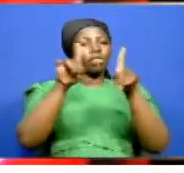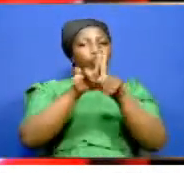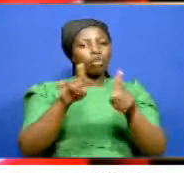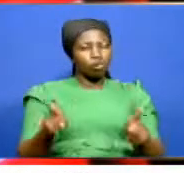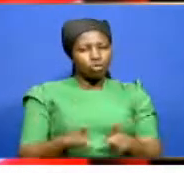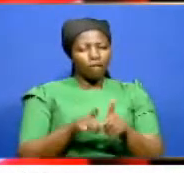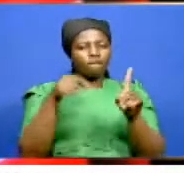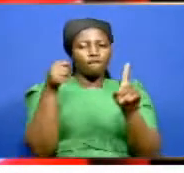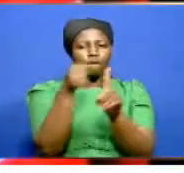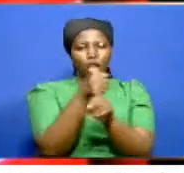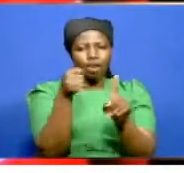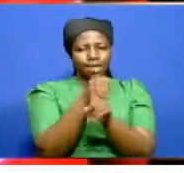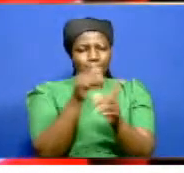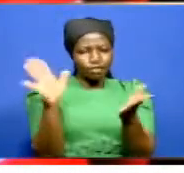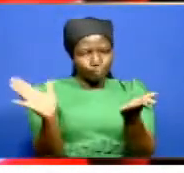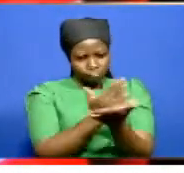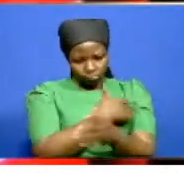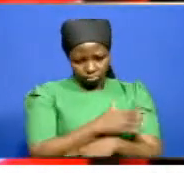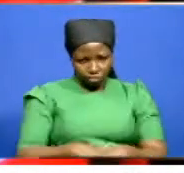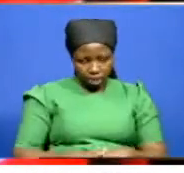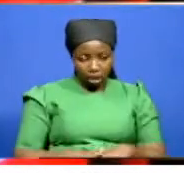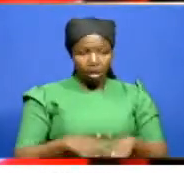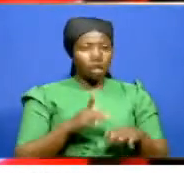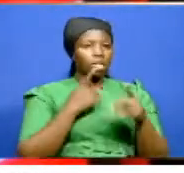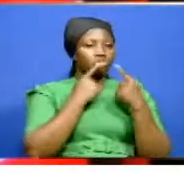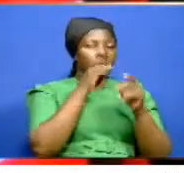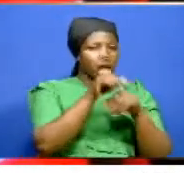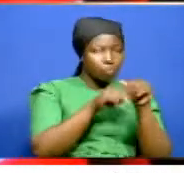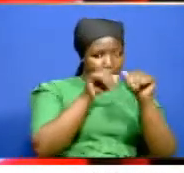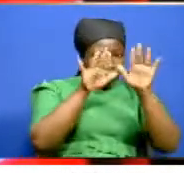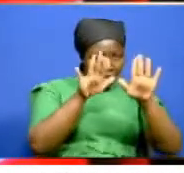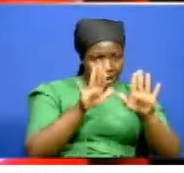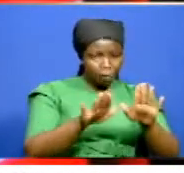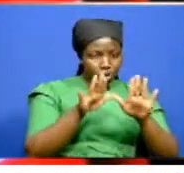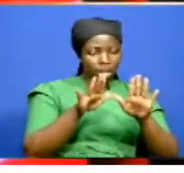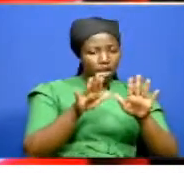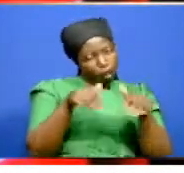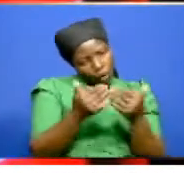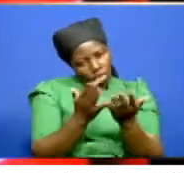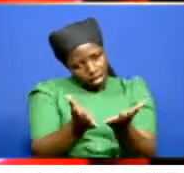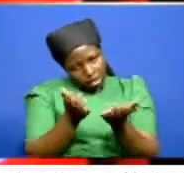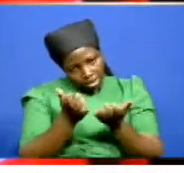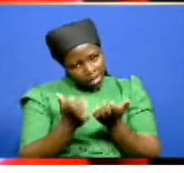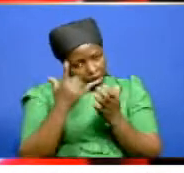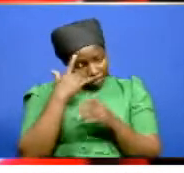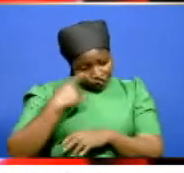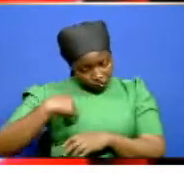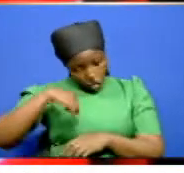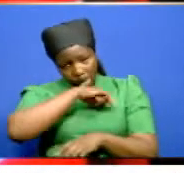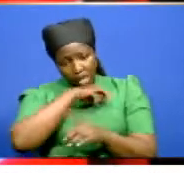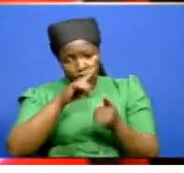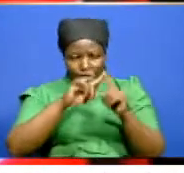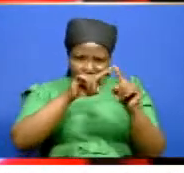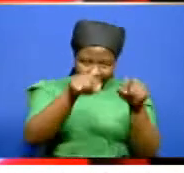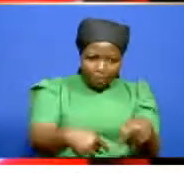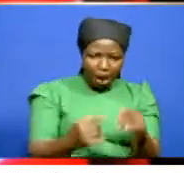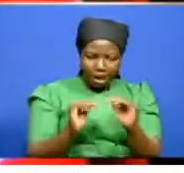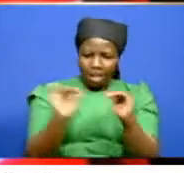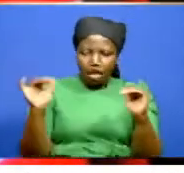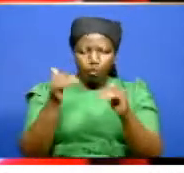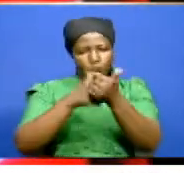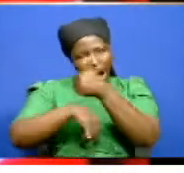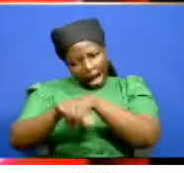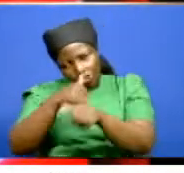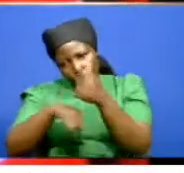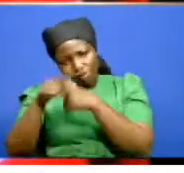of violence. It highlights the need for us to demand for a level playing field for women and